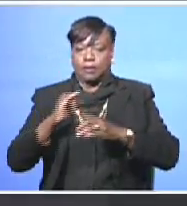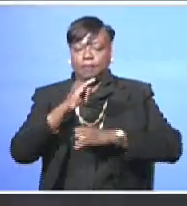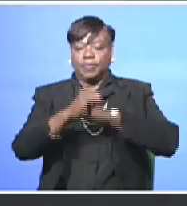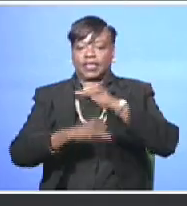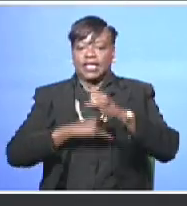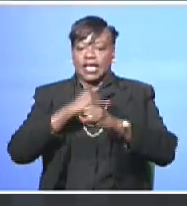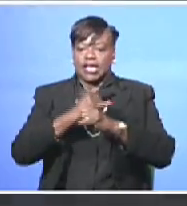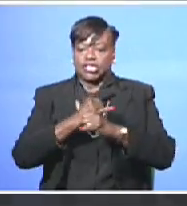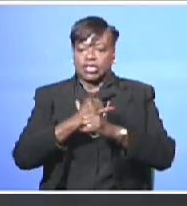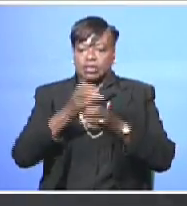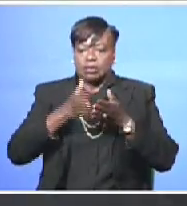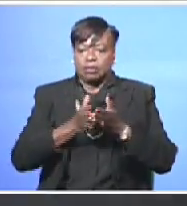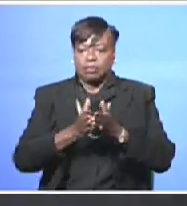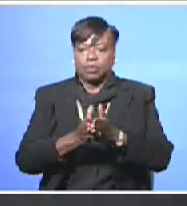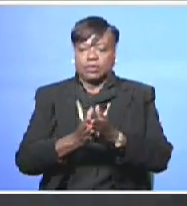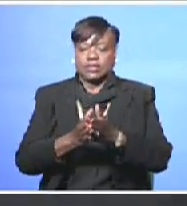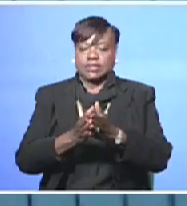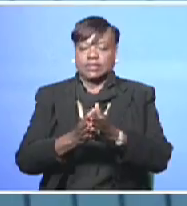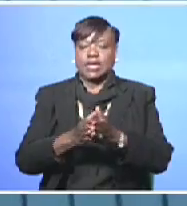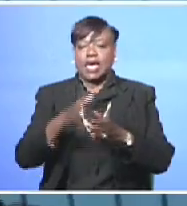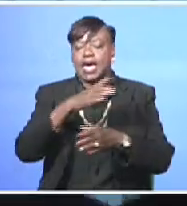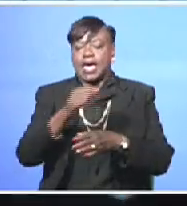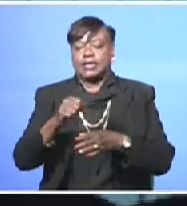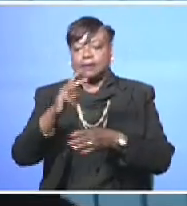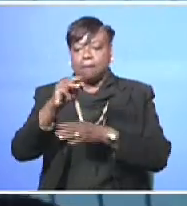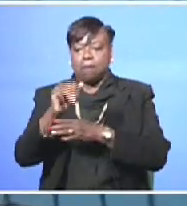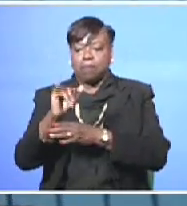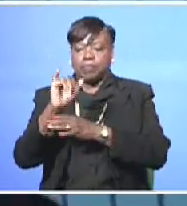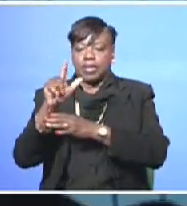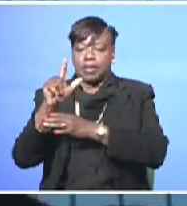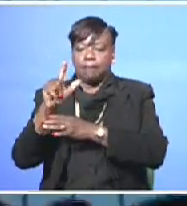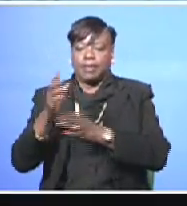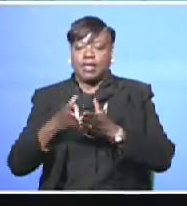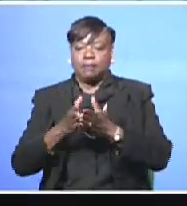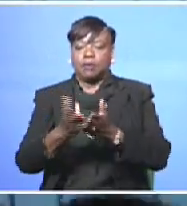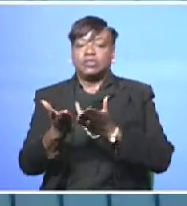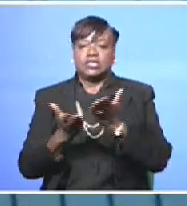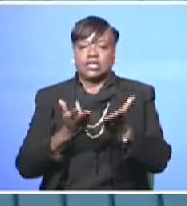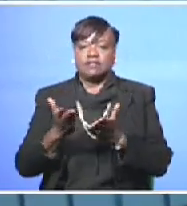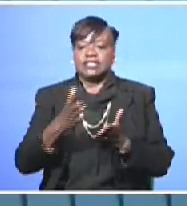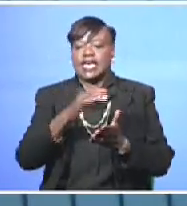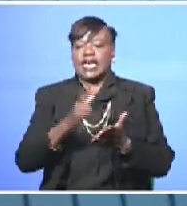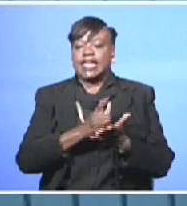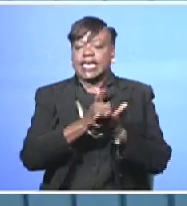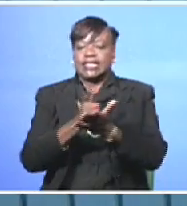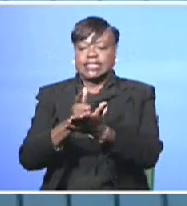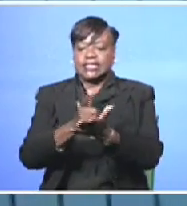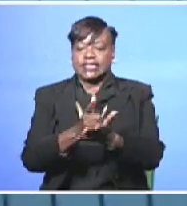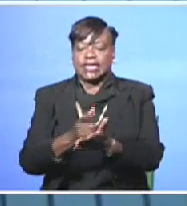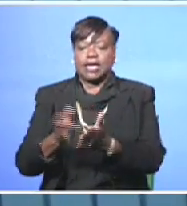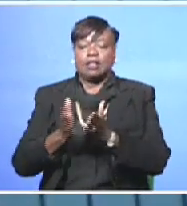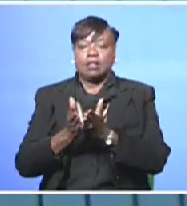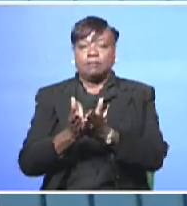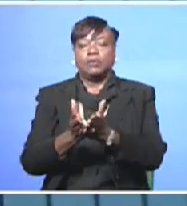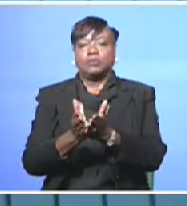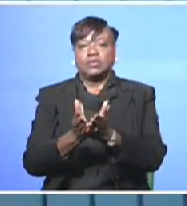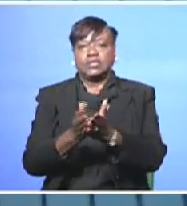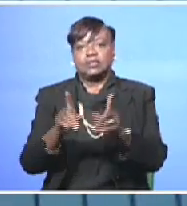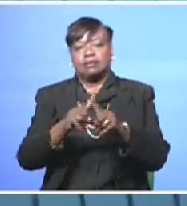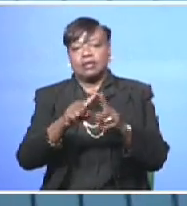vessels, mailboat services, and include, if you notice, we have a lot of sailboats, yacht boats coming, it'd be used for